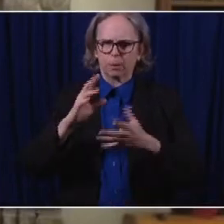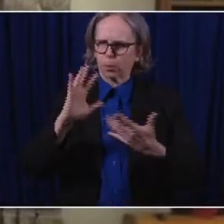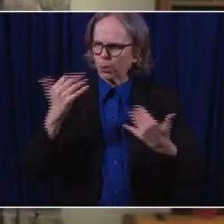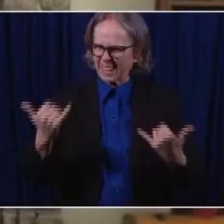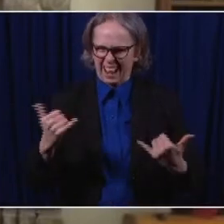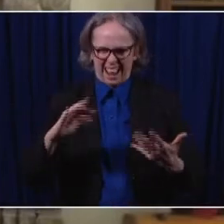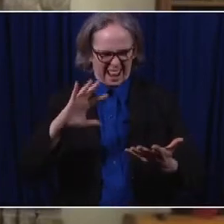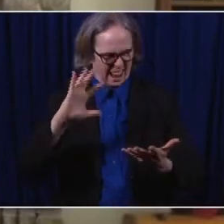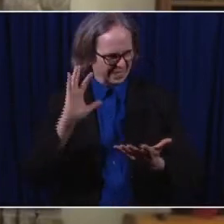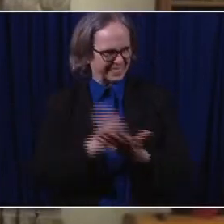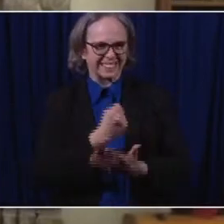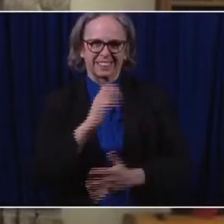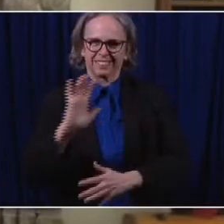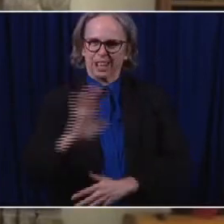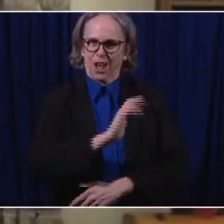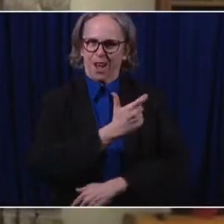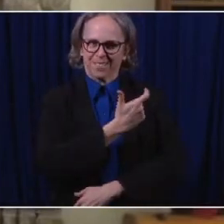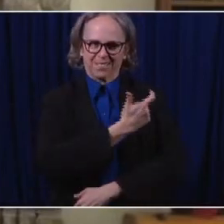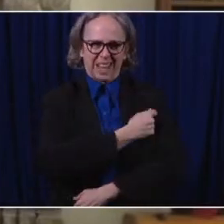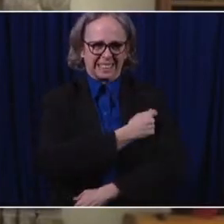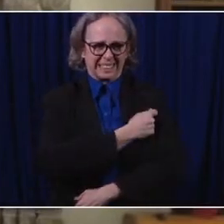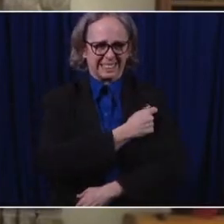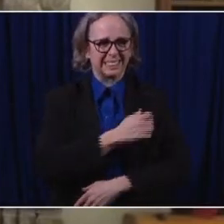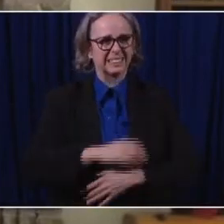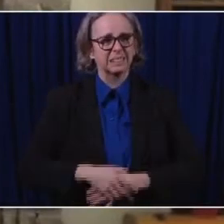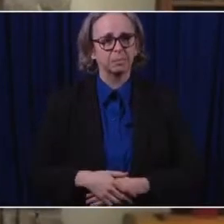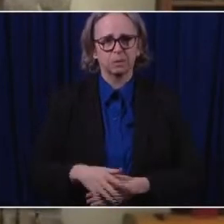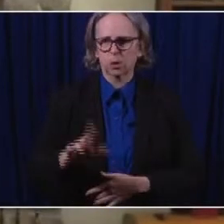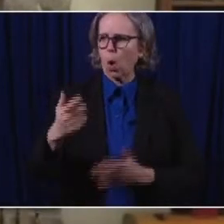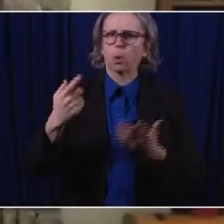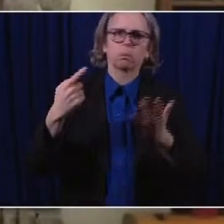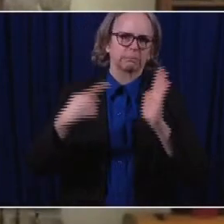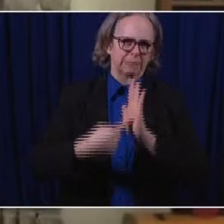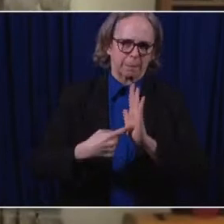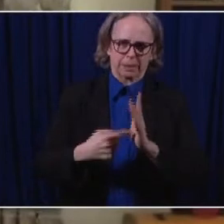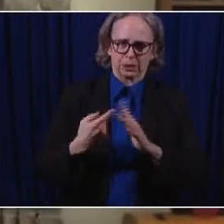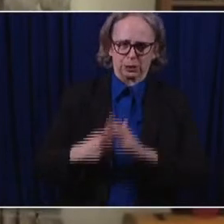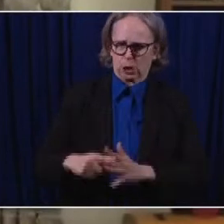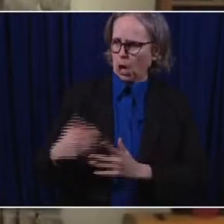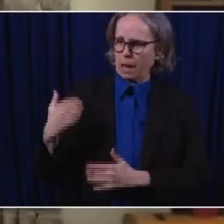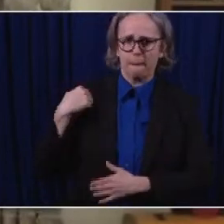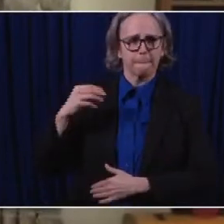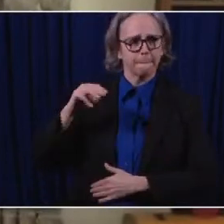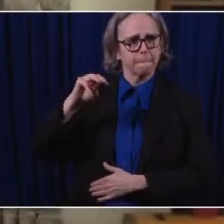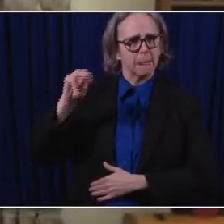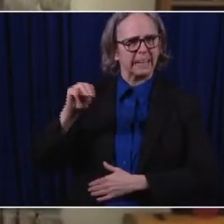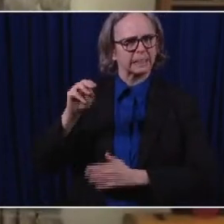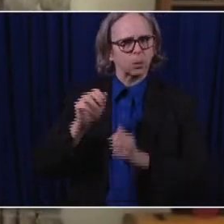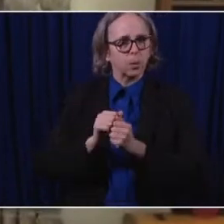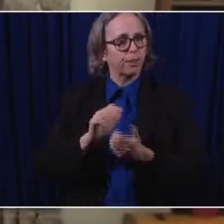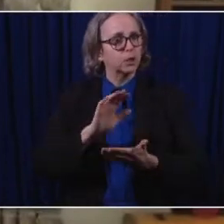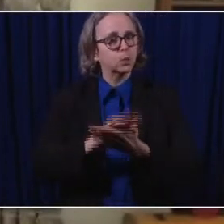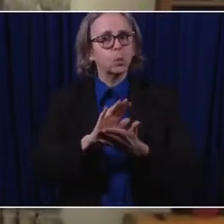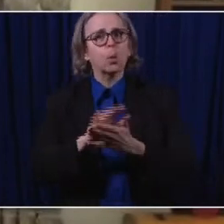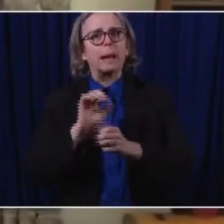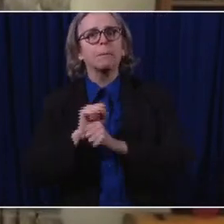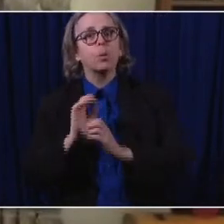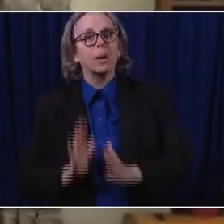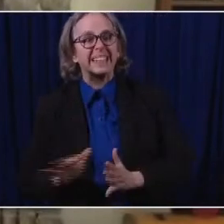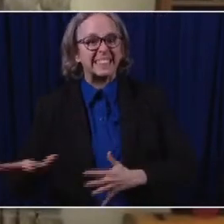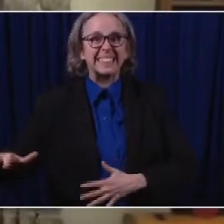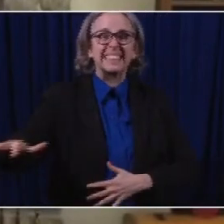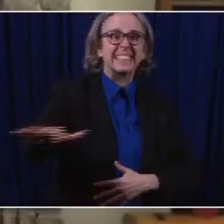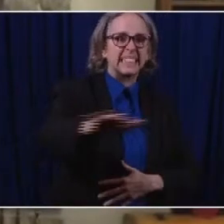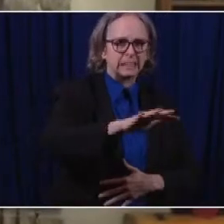week. This past Monday, we really kicked off school employees who are so necessary to the operation